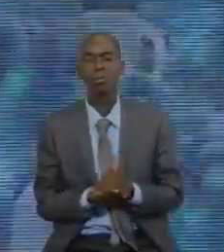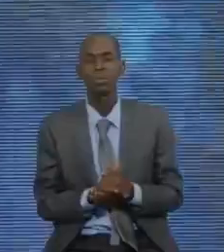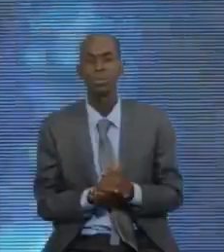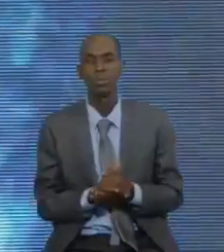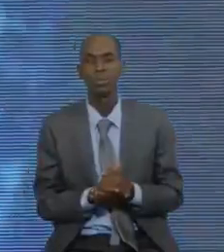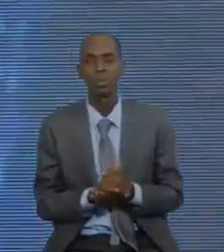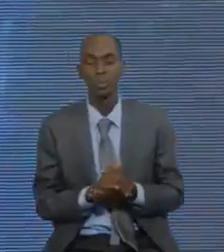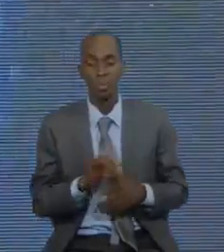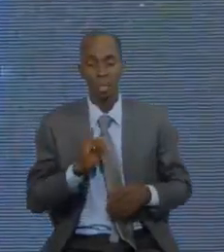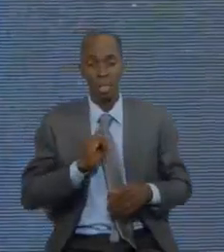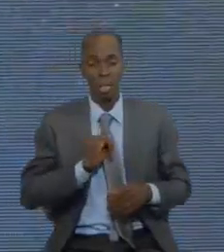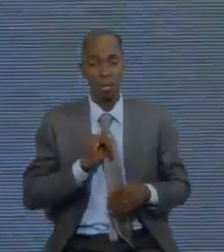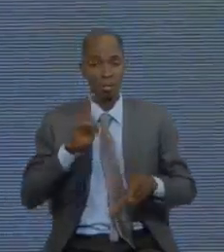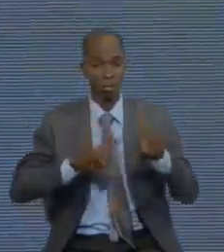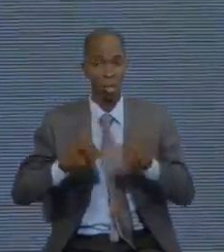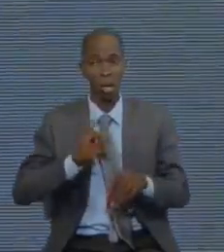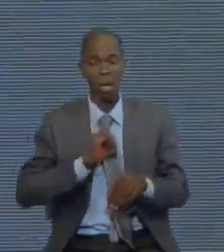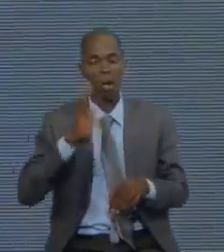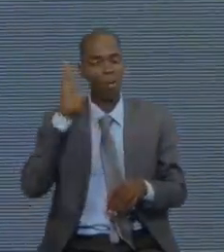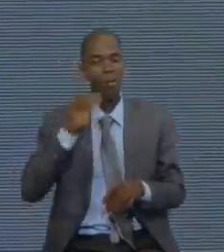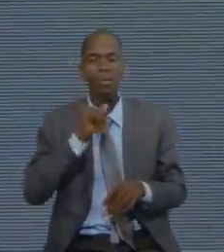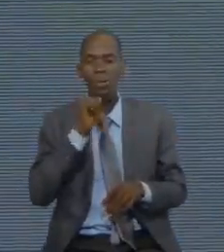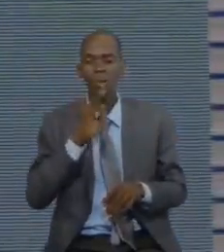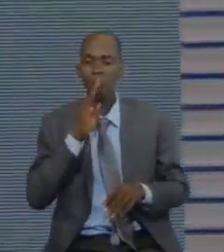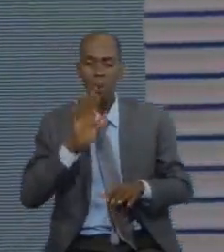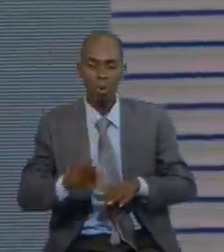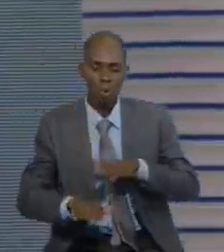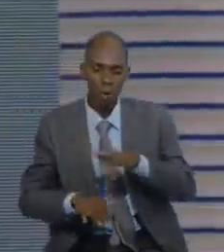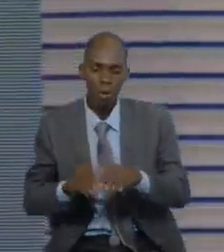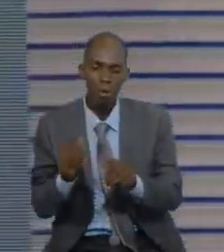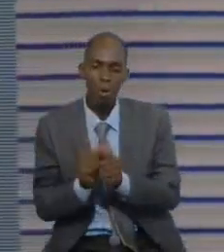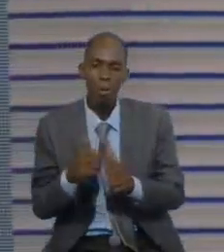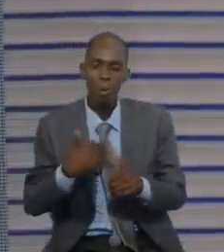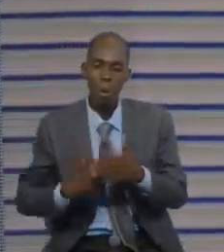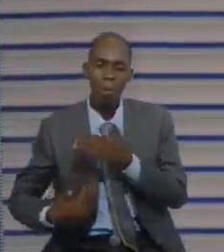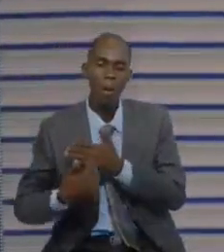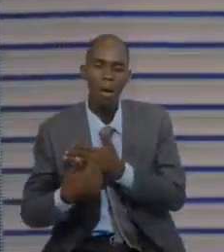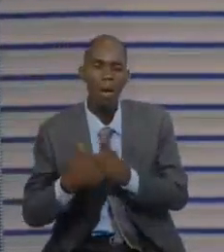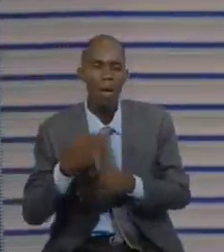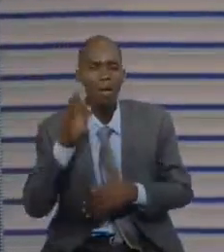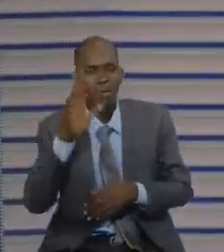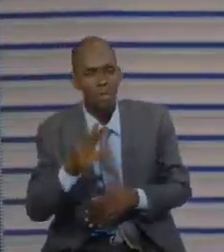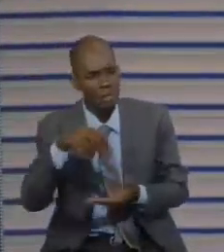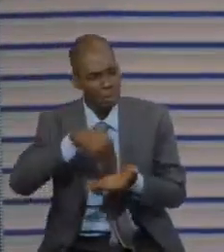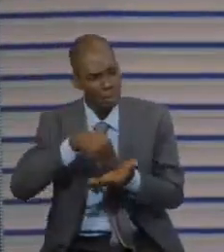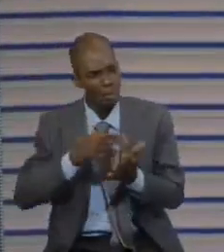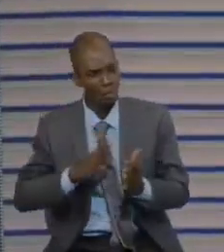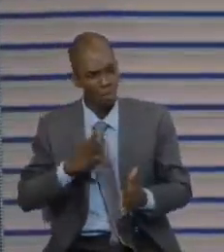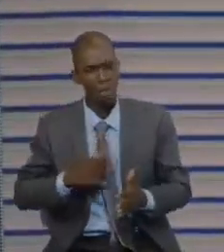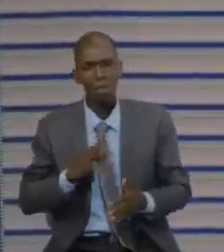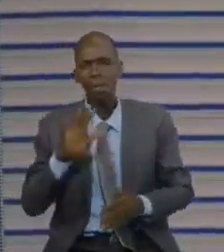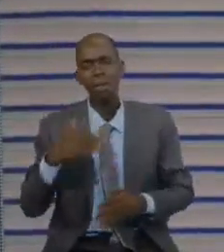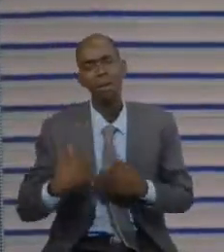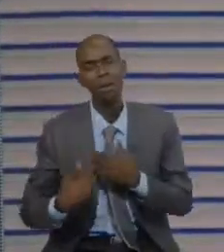I will not be walking about with backache. Pastor, straighten up. I have backache. Pastor,